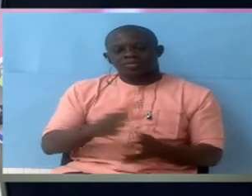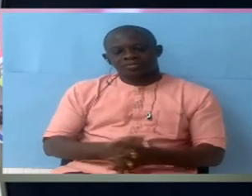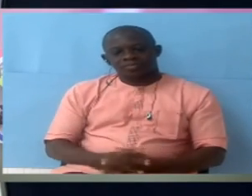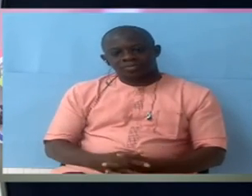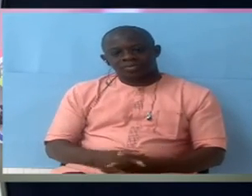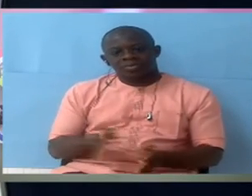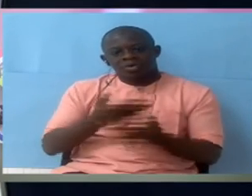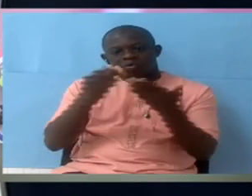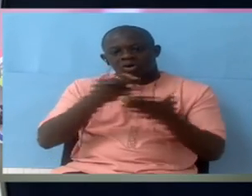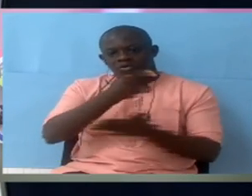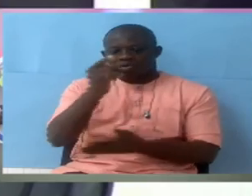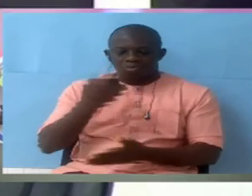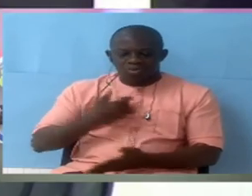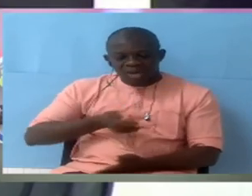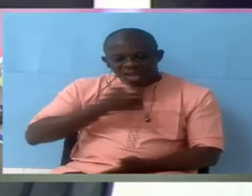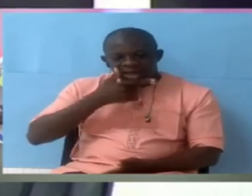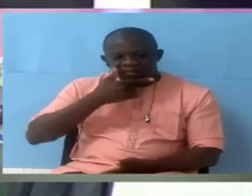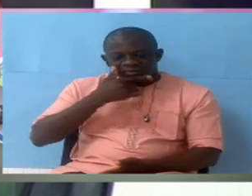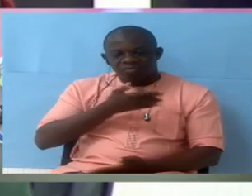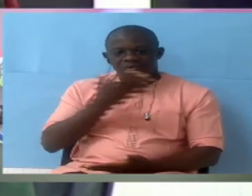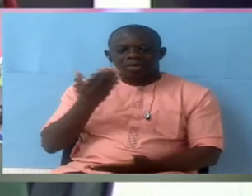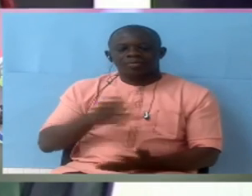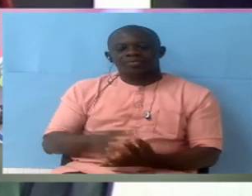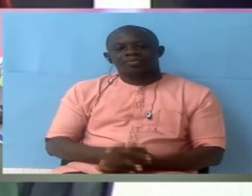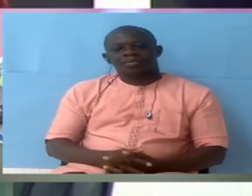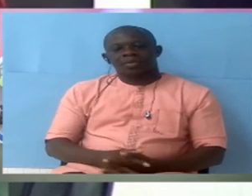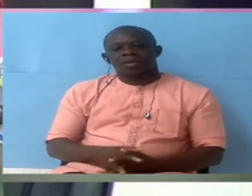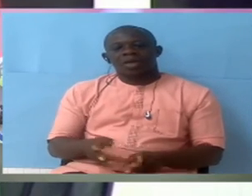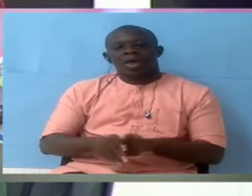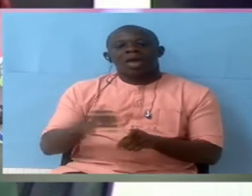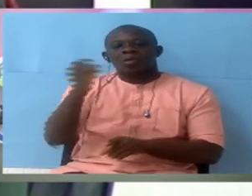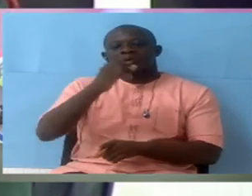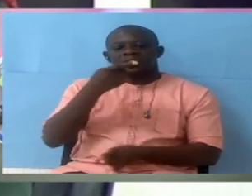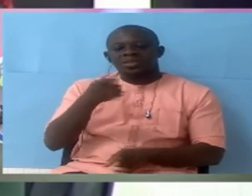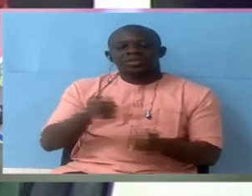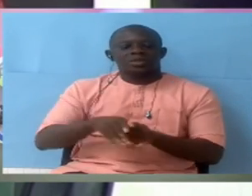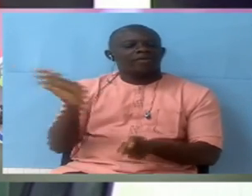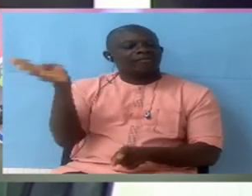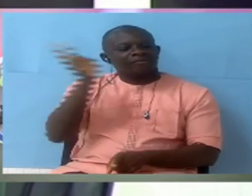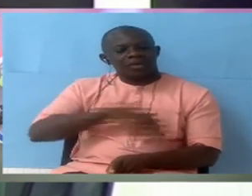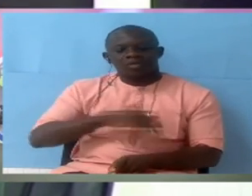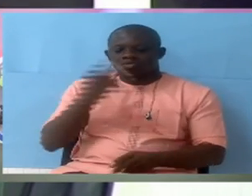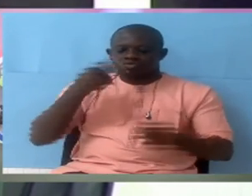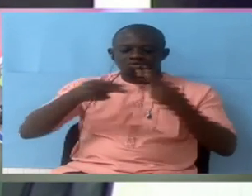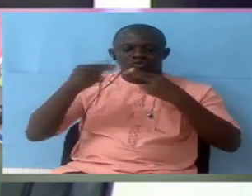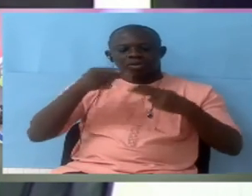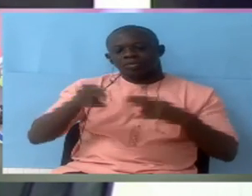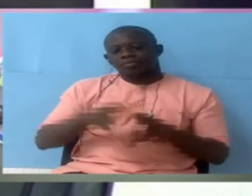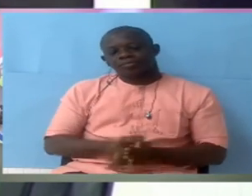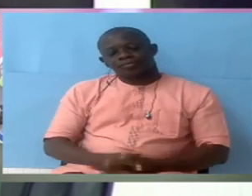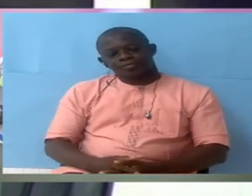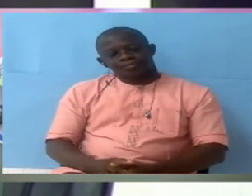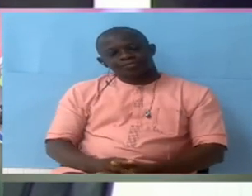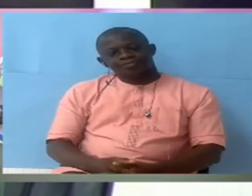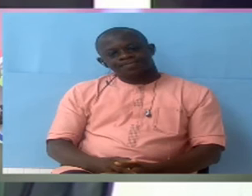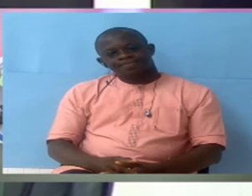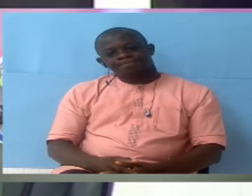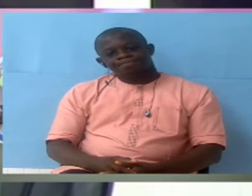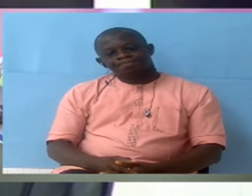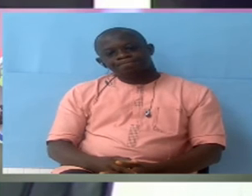Why were you laughing? Lutta ñu doon di ré. Because it's a cooked up story. Ni xamna ne lolu wax la bo xamne dañ ko